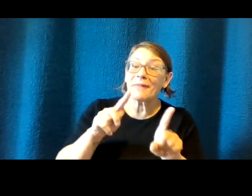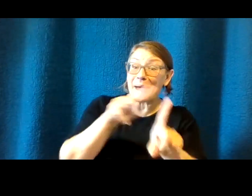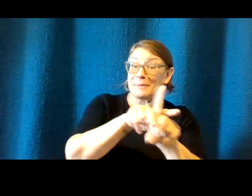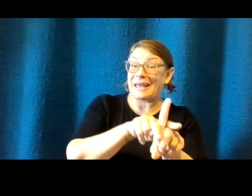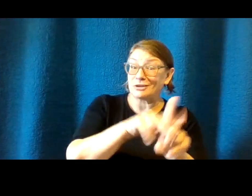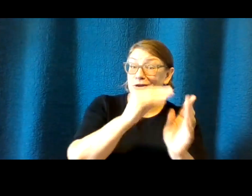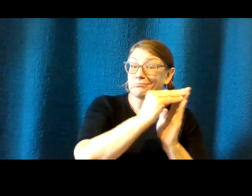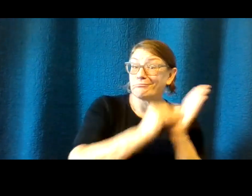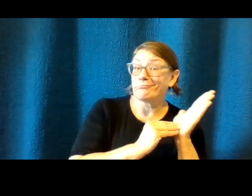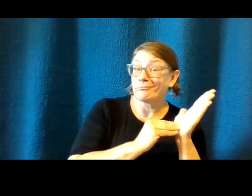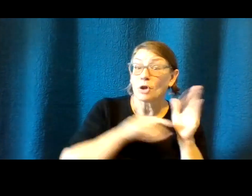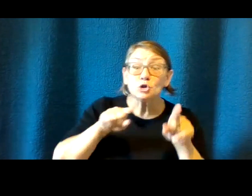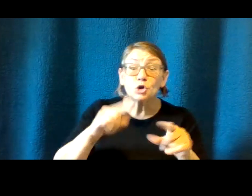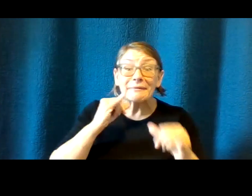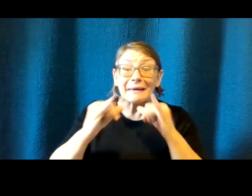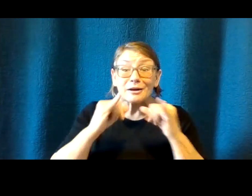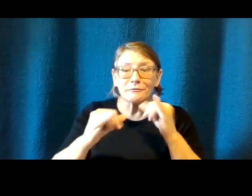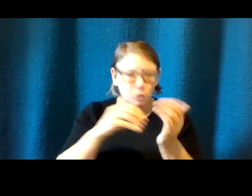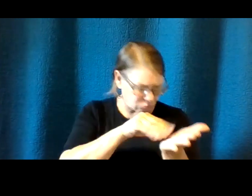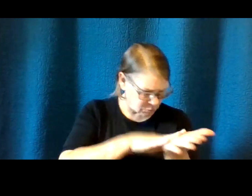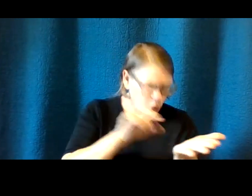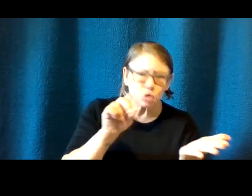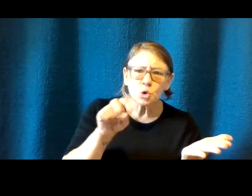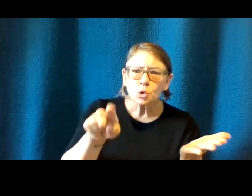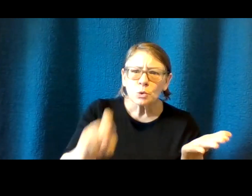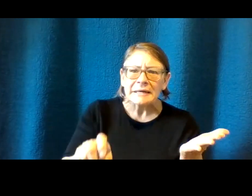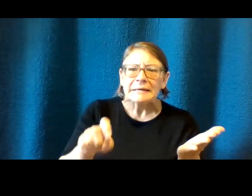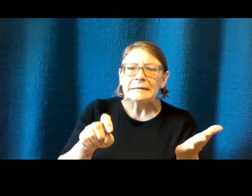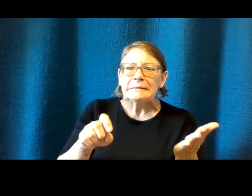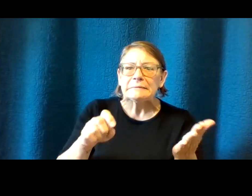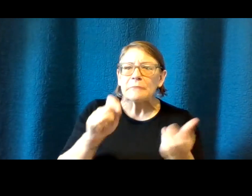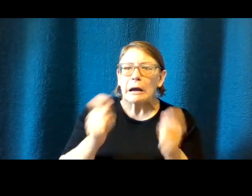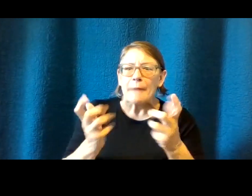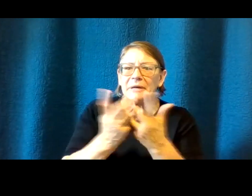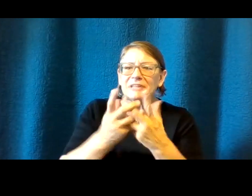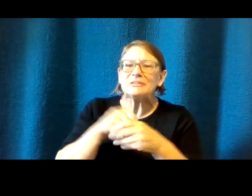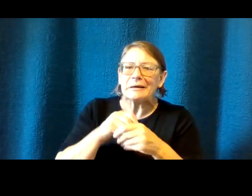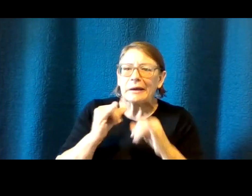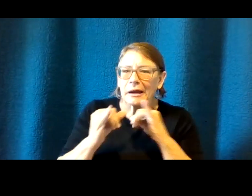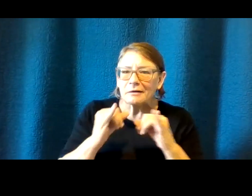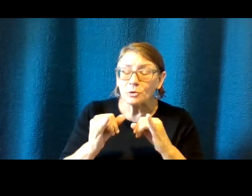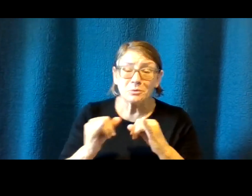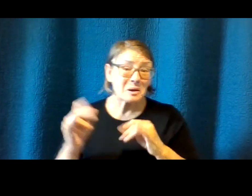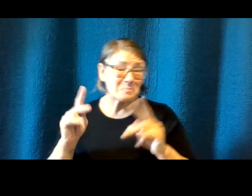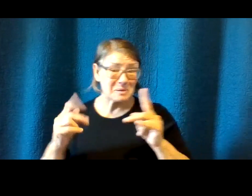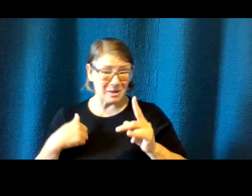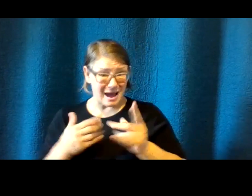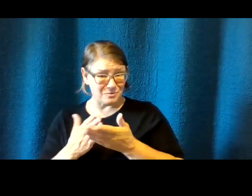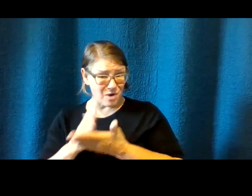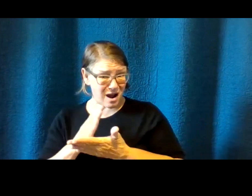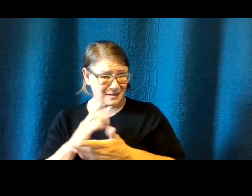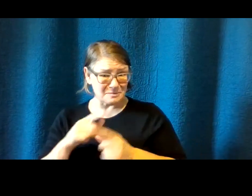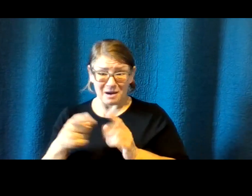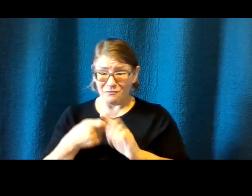on the interview, do you need any accommodations? So again, even though people have their rights, they don't feel, I felt